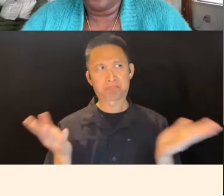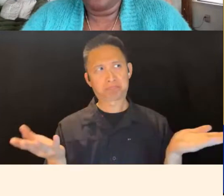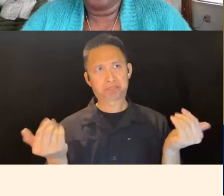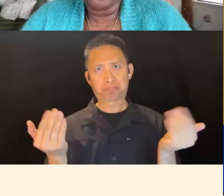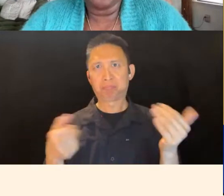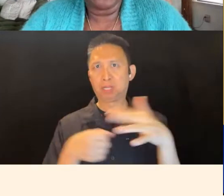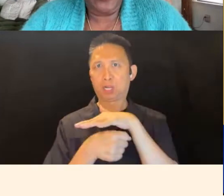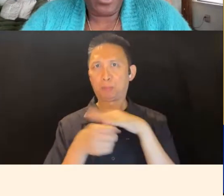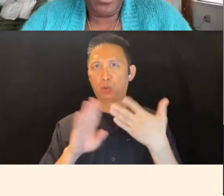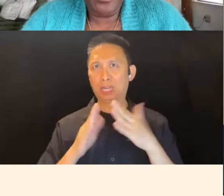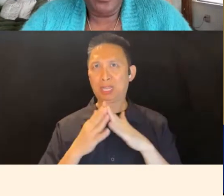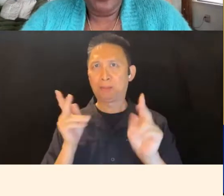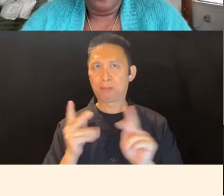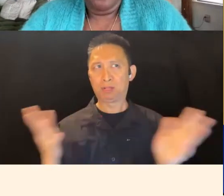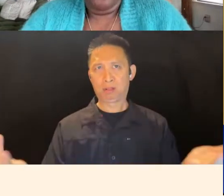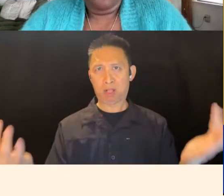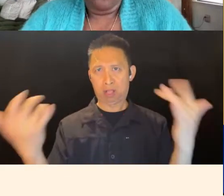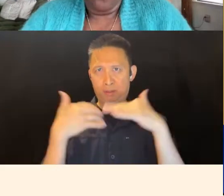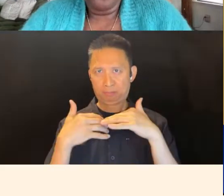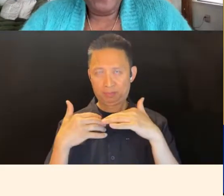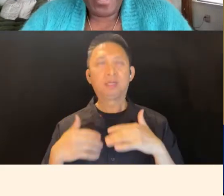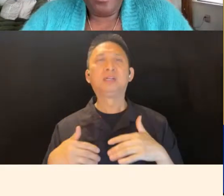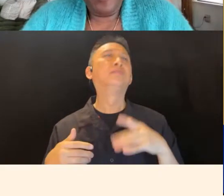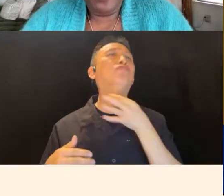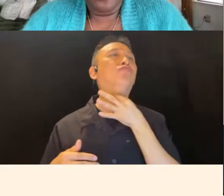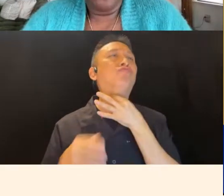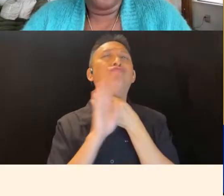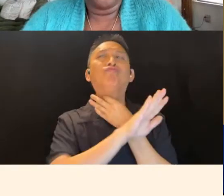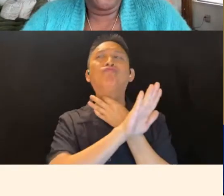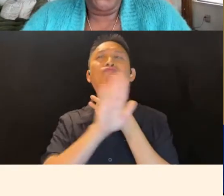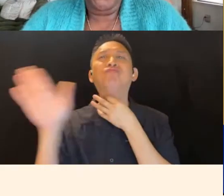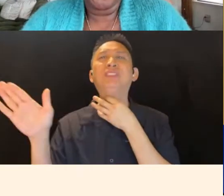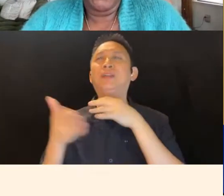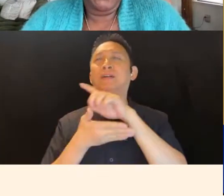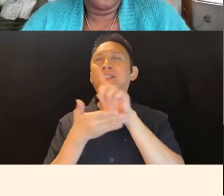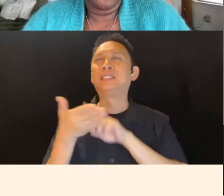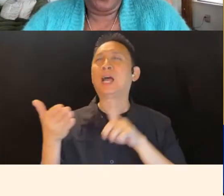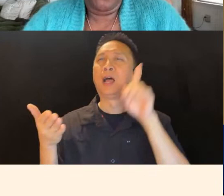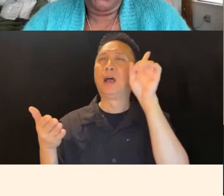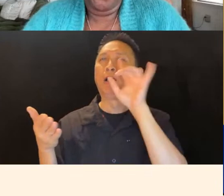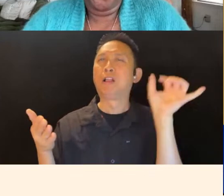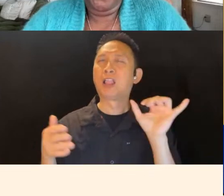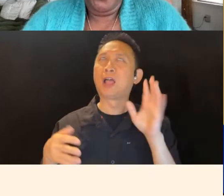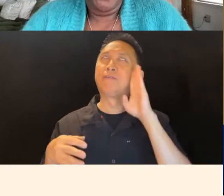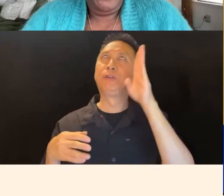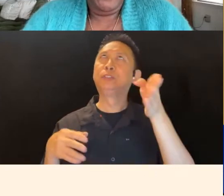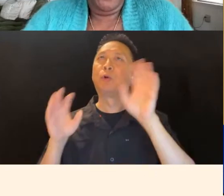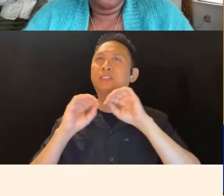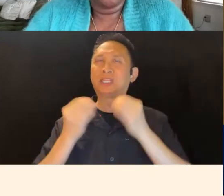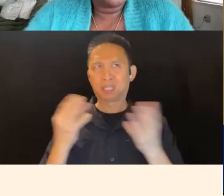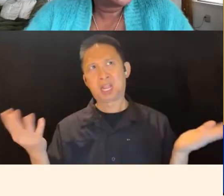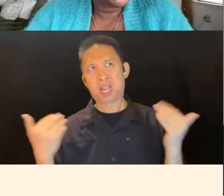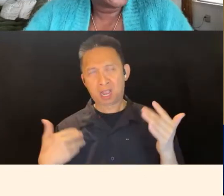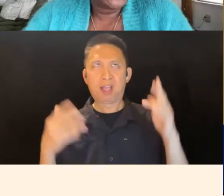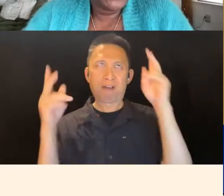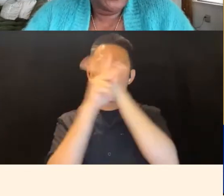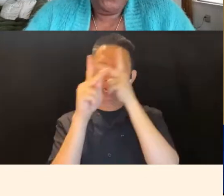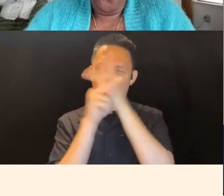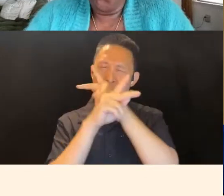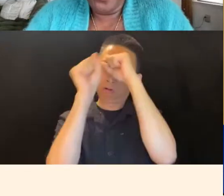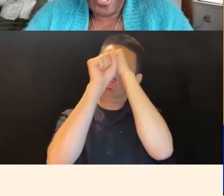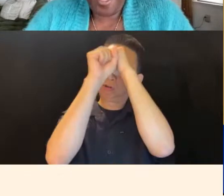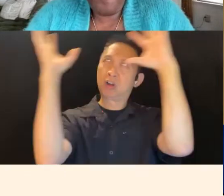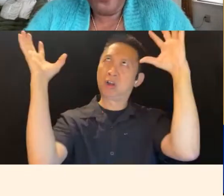and design all of the elements of this future organization together. And